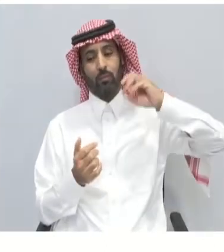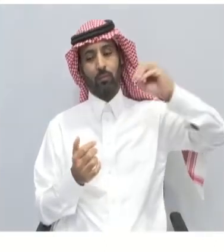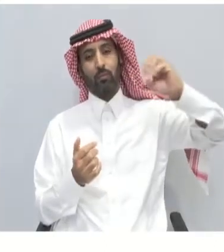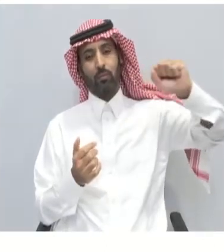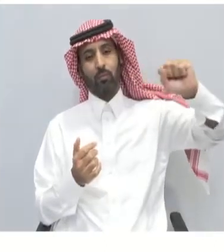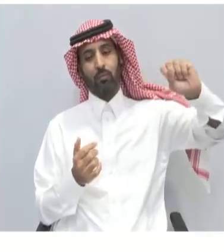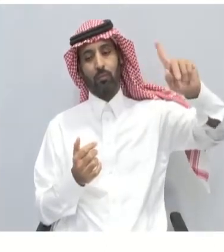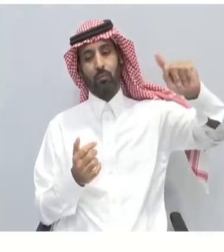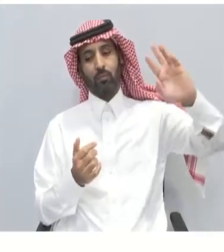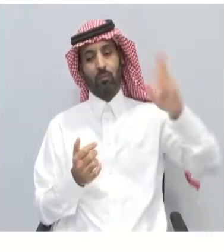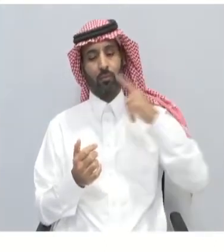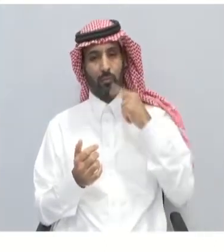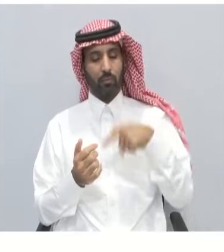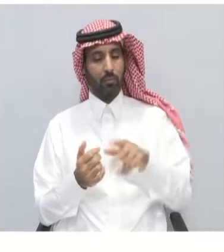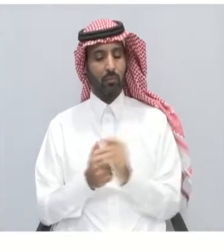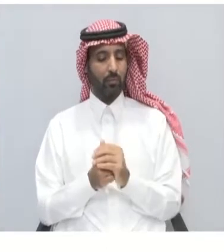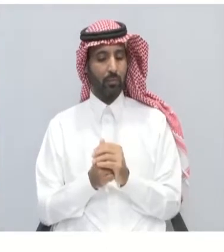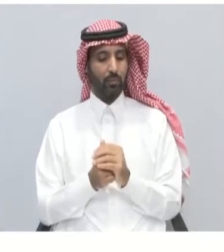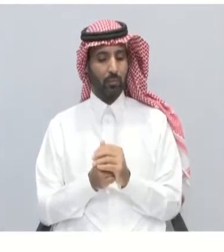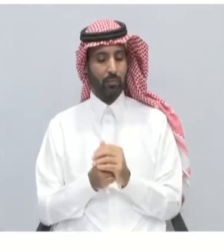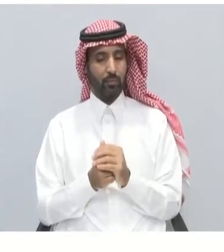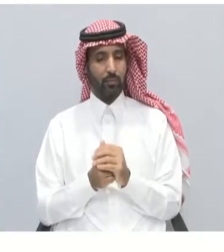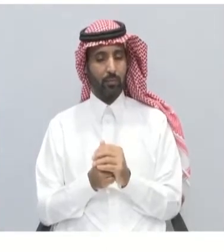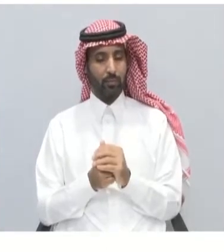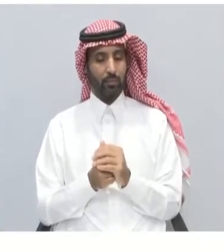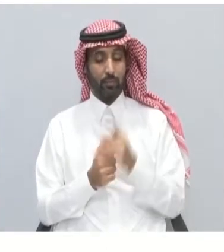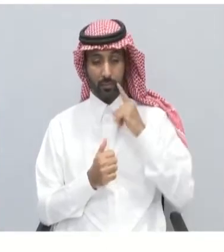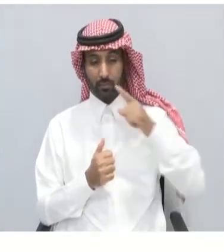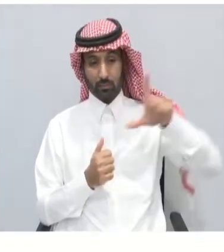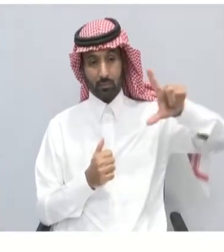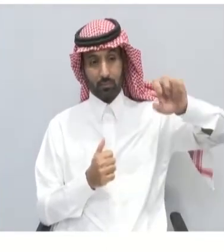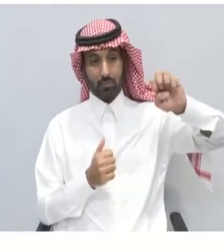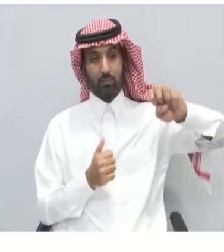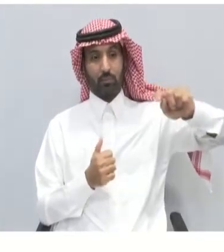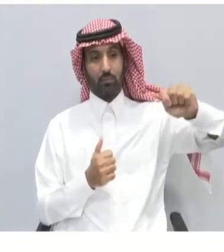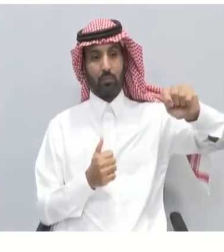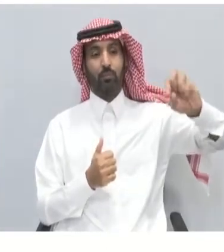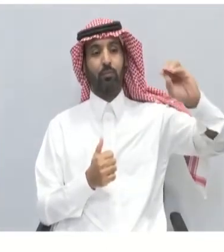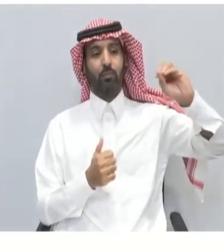let out. What does it mean? What does it mean?